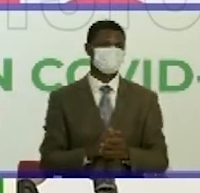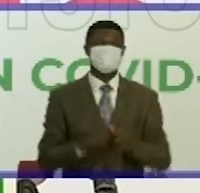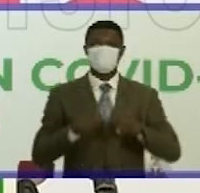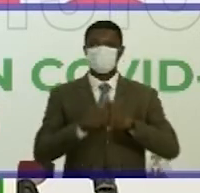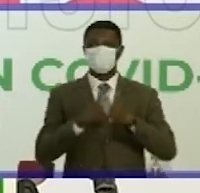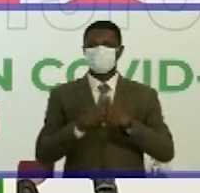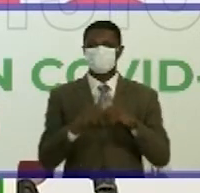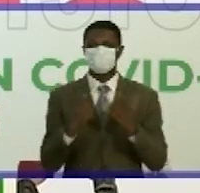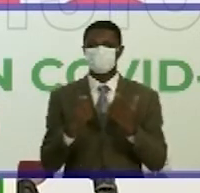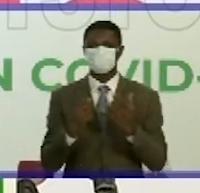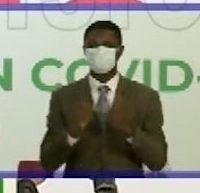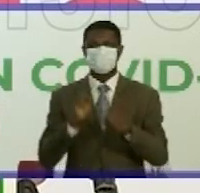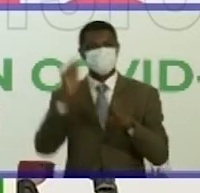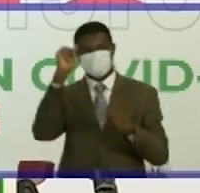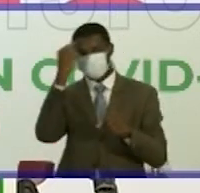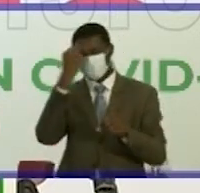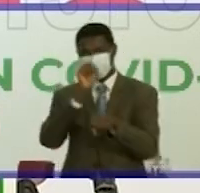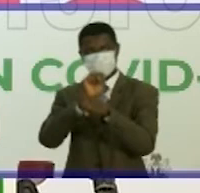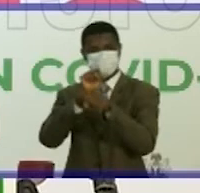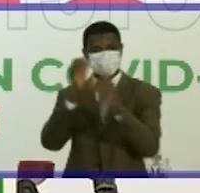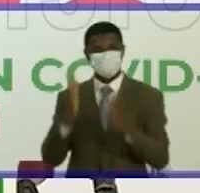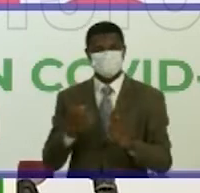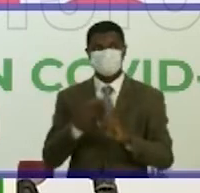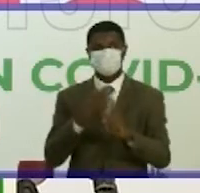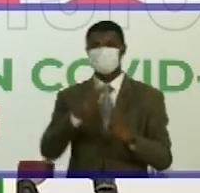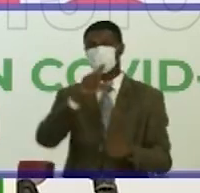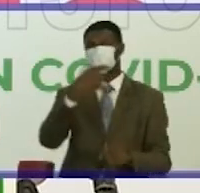servants from grade level 12